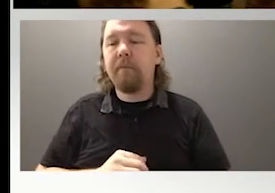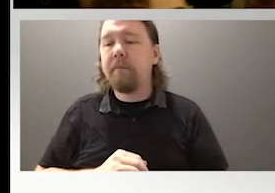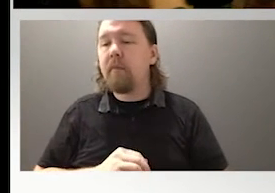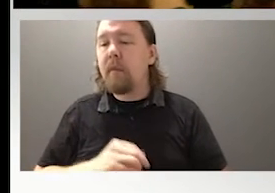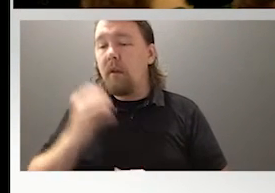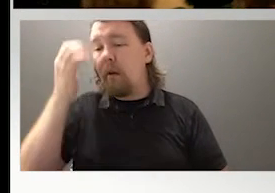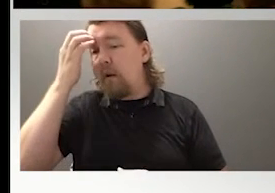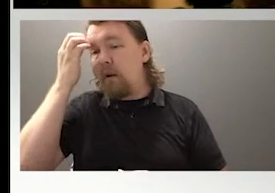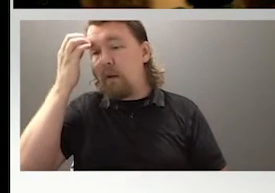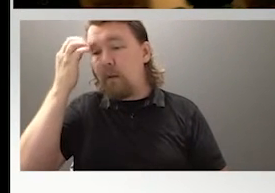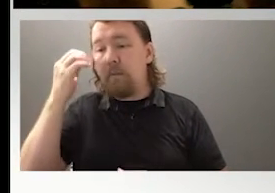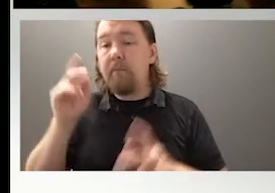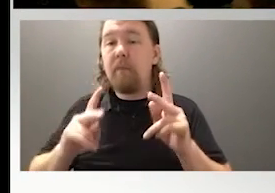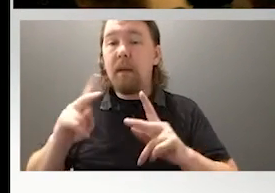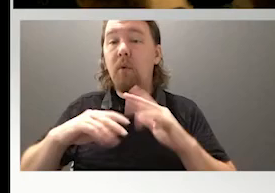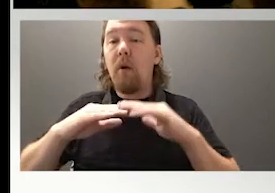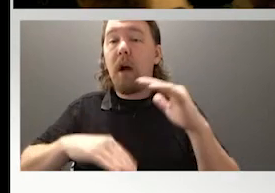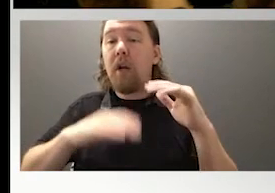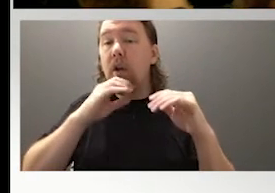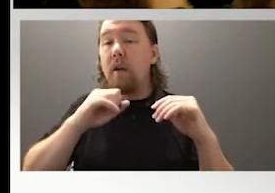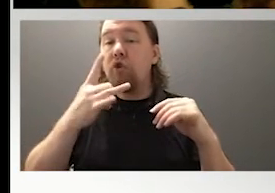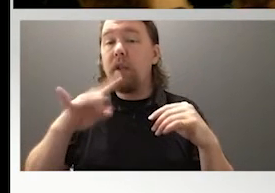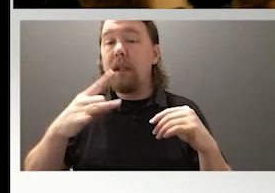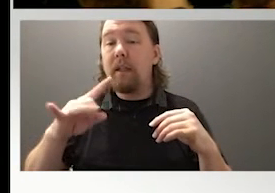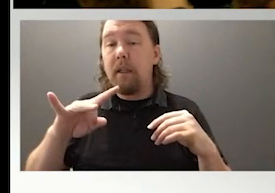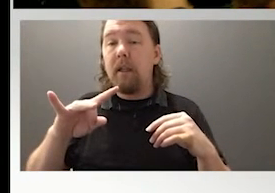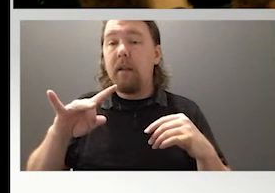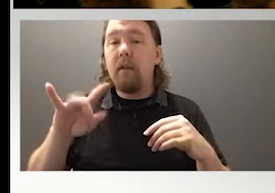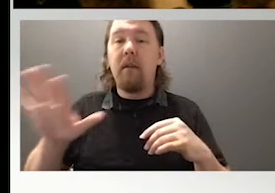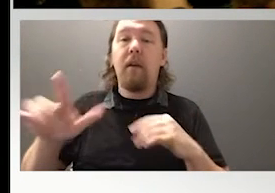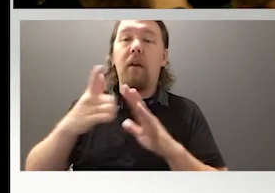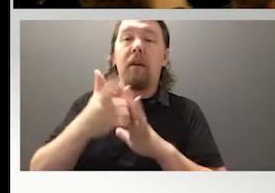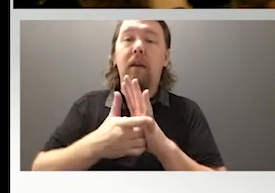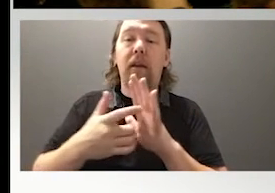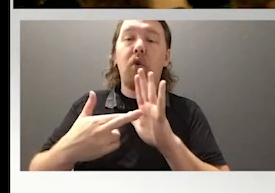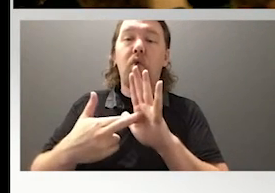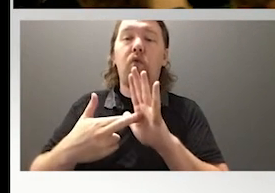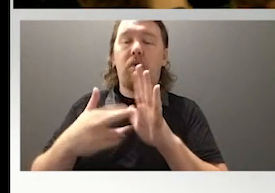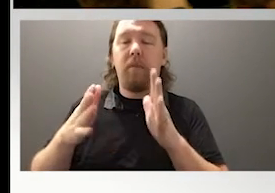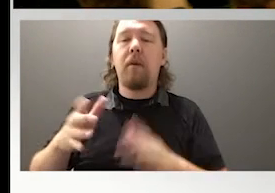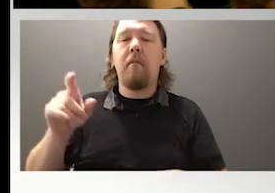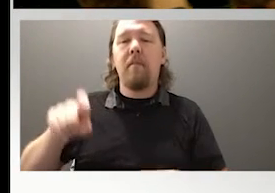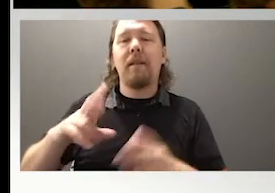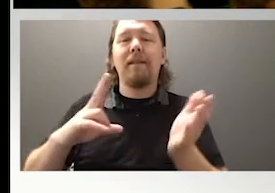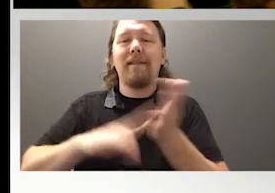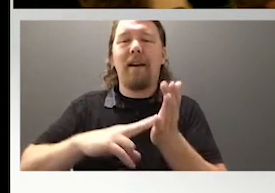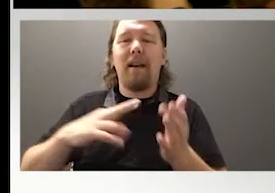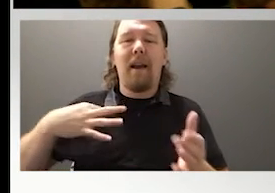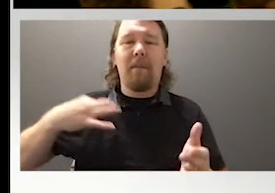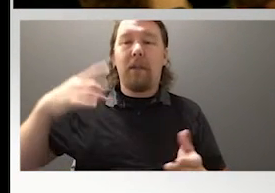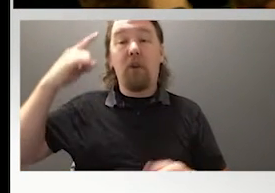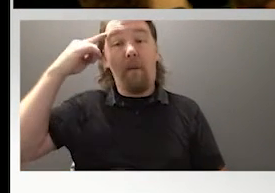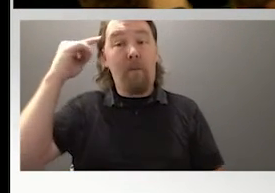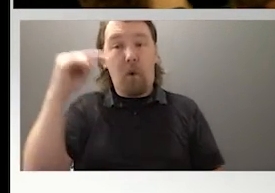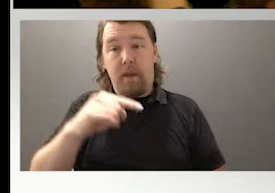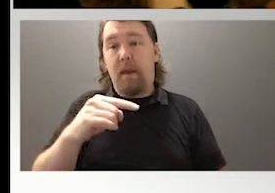For applicants under the age of 18, the person's legal representative must sign the application for them.